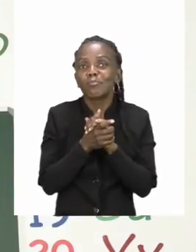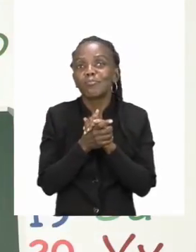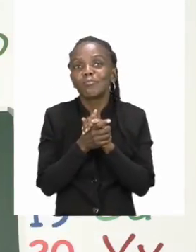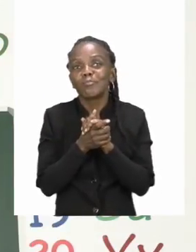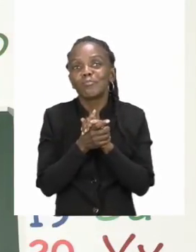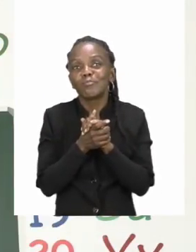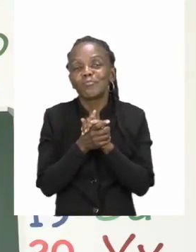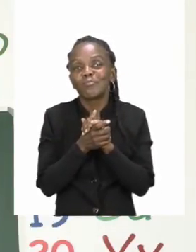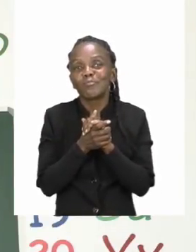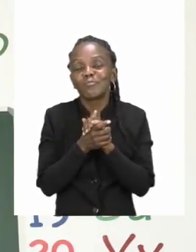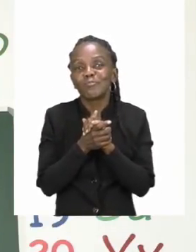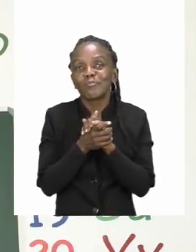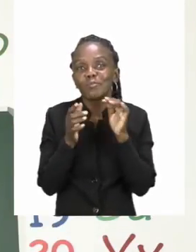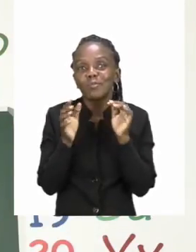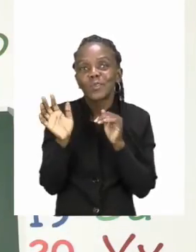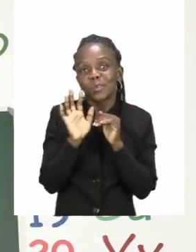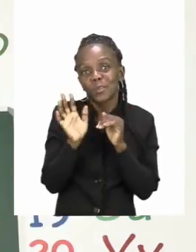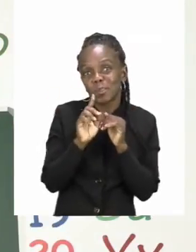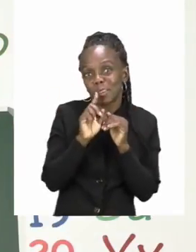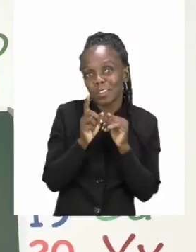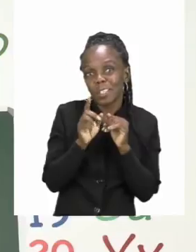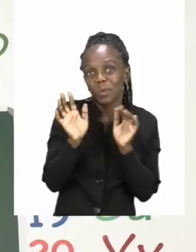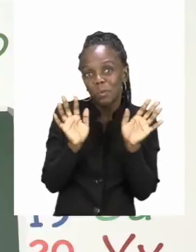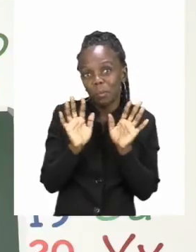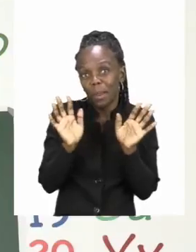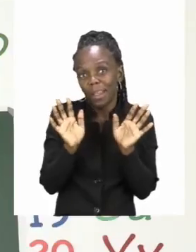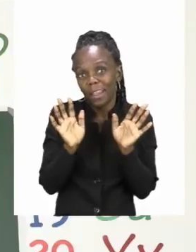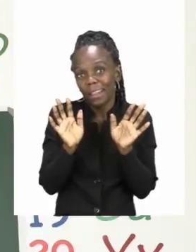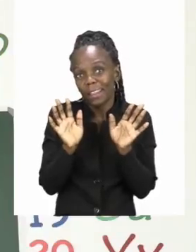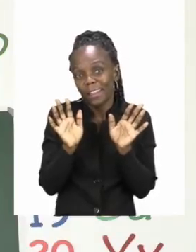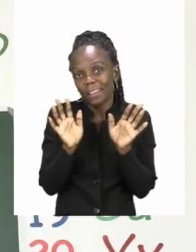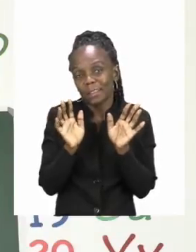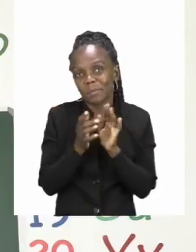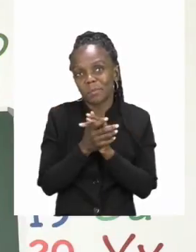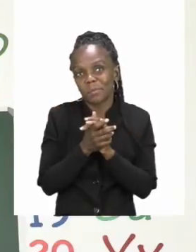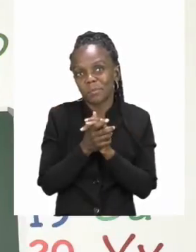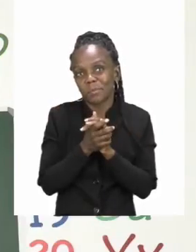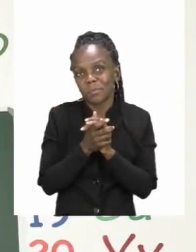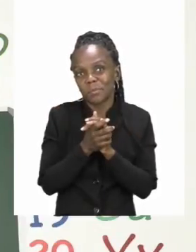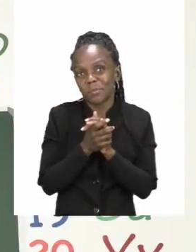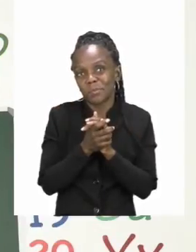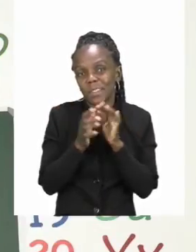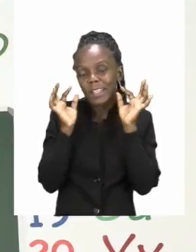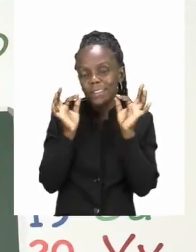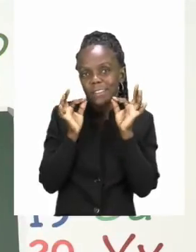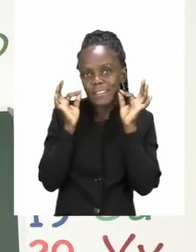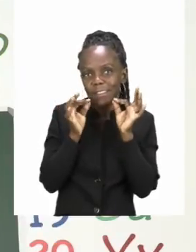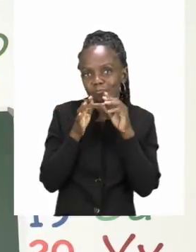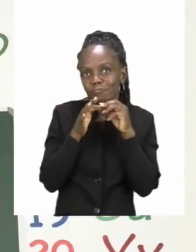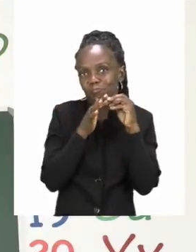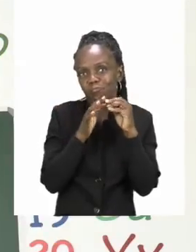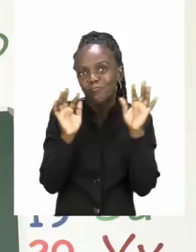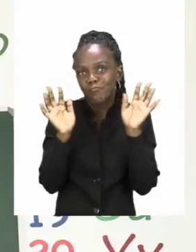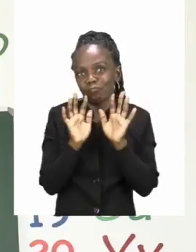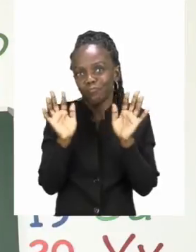So Zoshi, we want to say goodbye. Are you ready? Wonderful. Let's sing our special goodbye song.